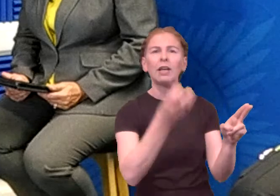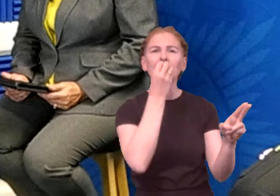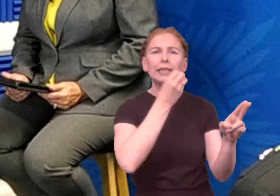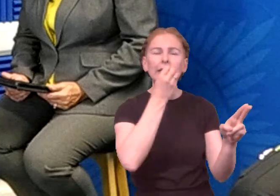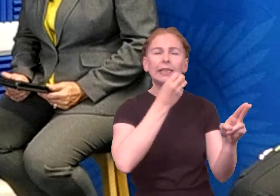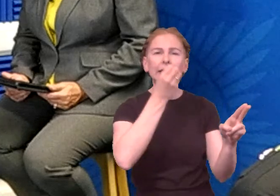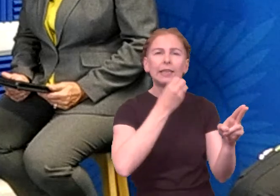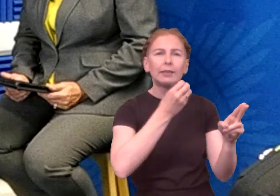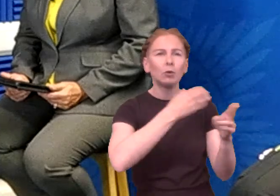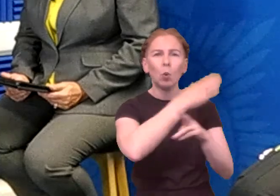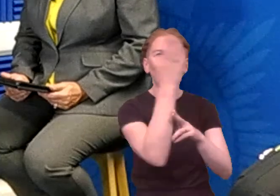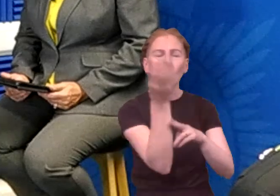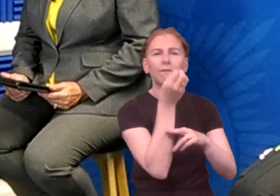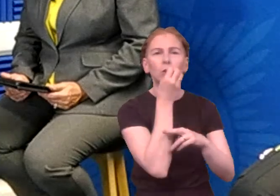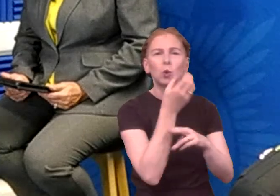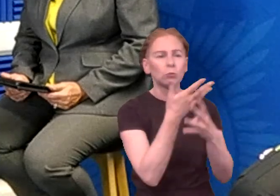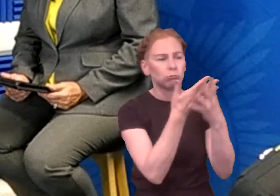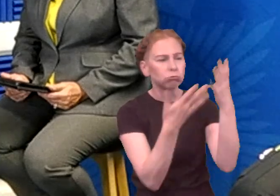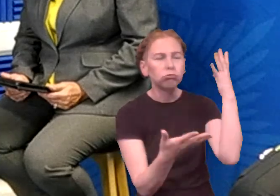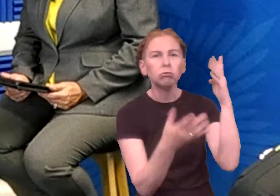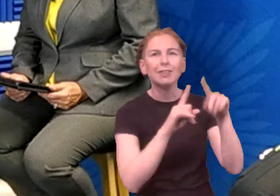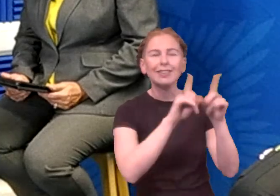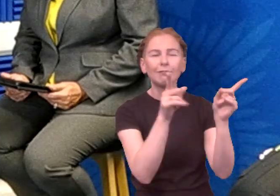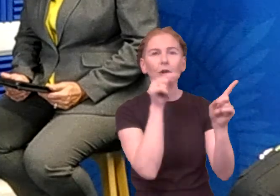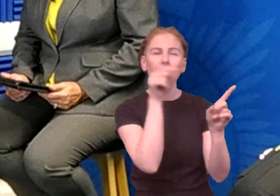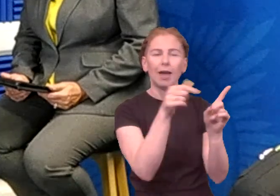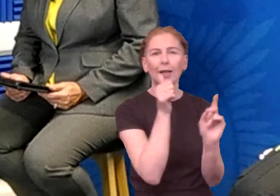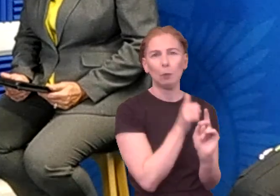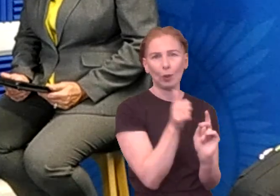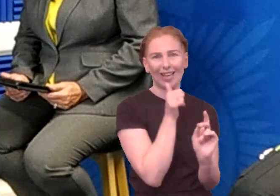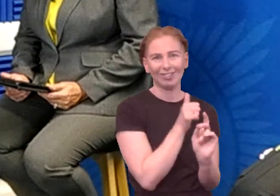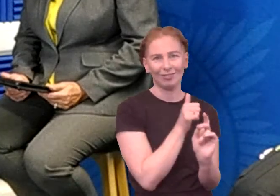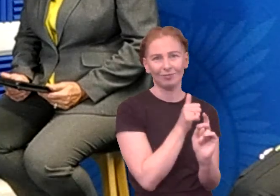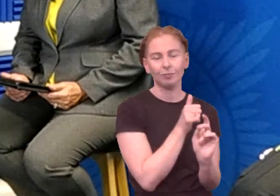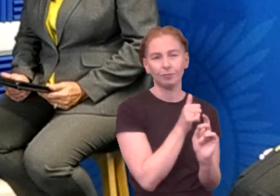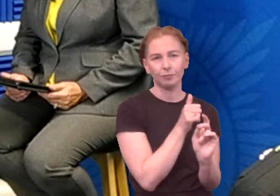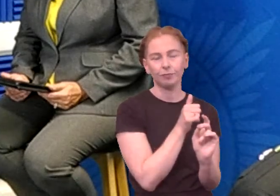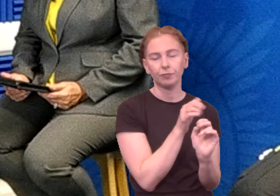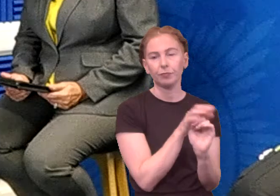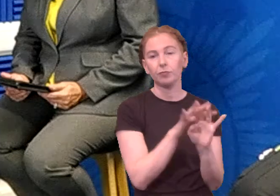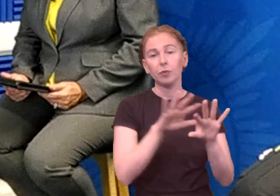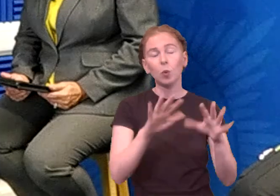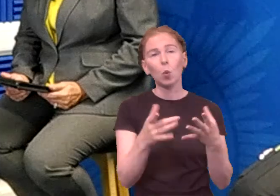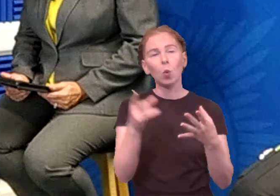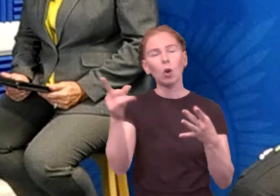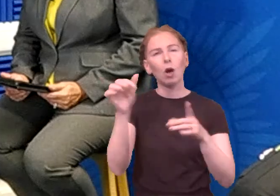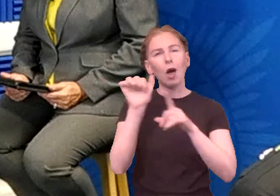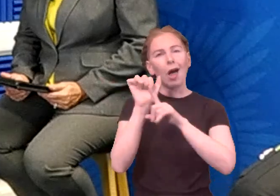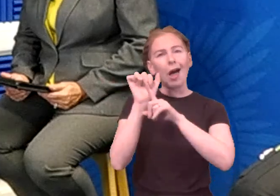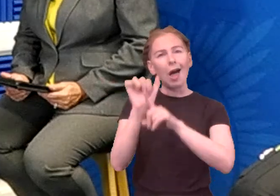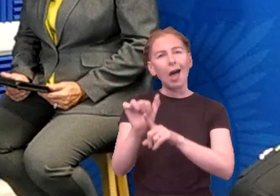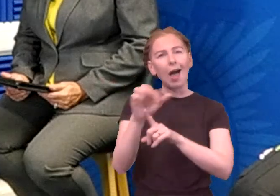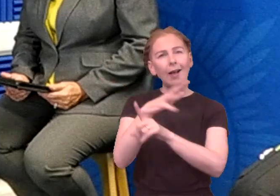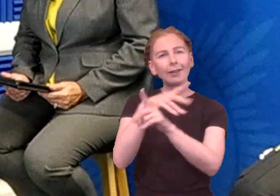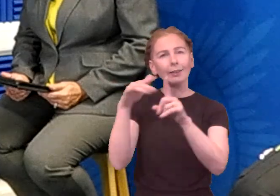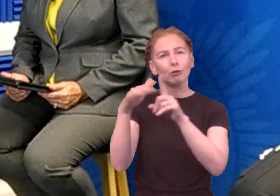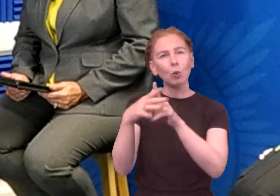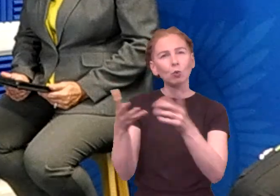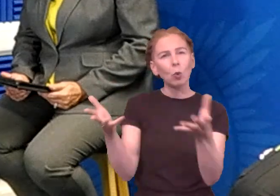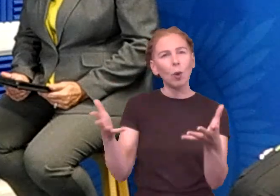big sign as well, because not necessarily noise, but a needle starting to be found